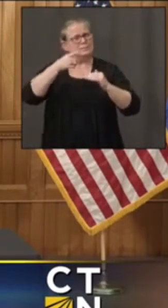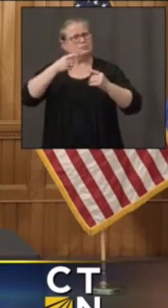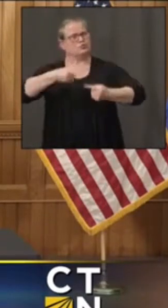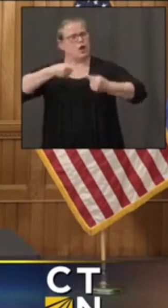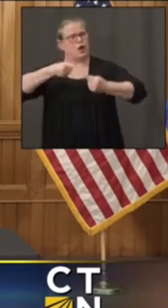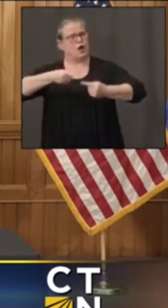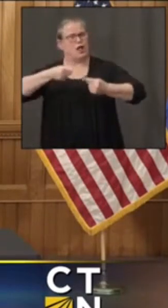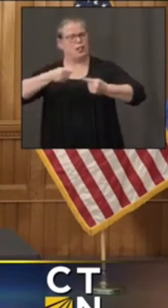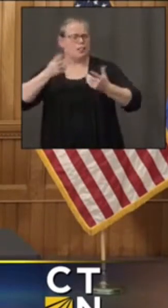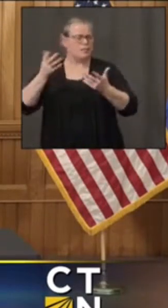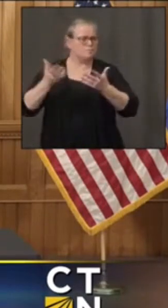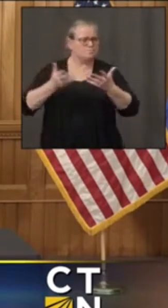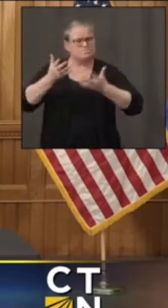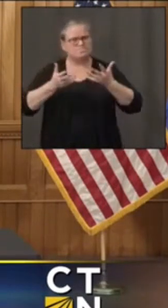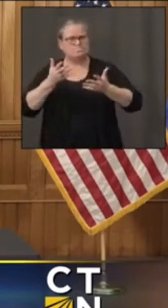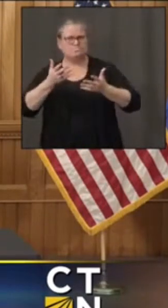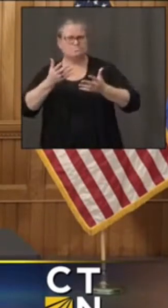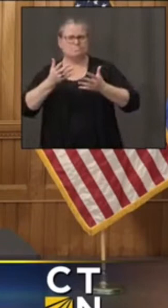enforcement versus